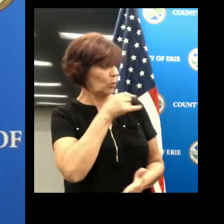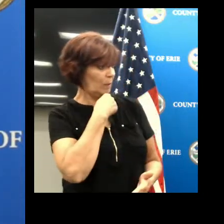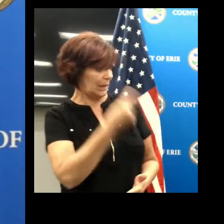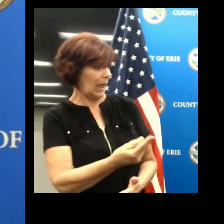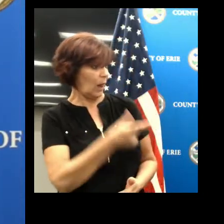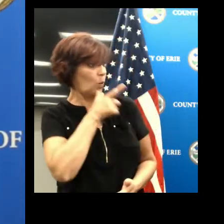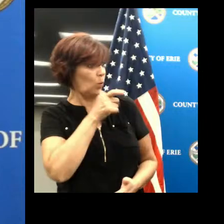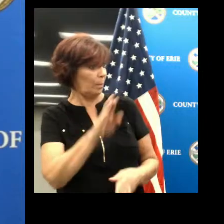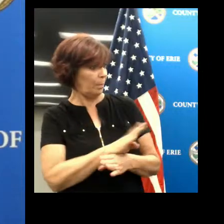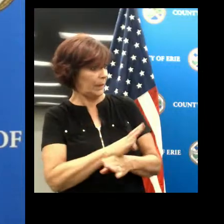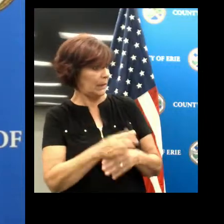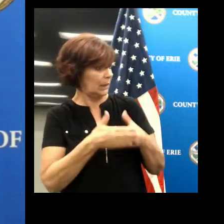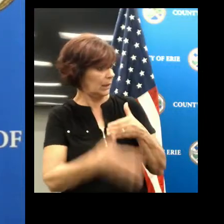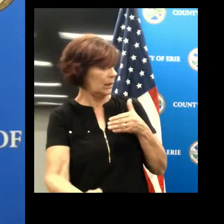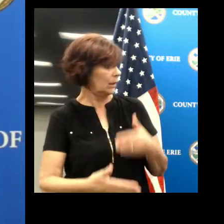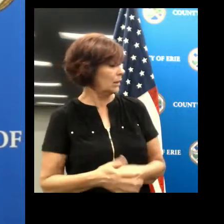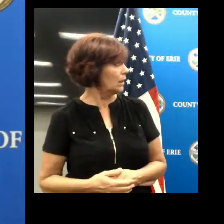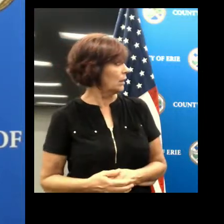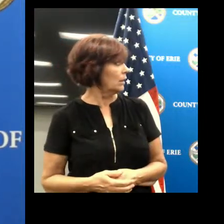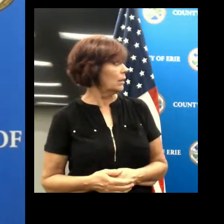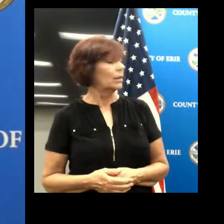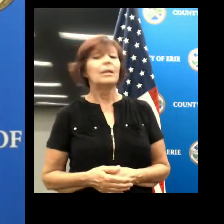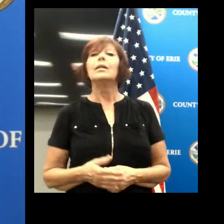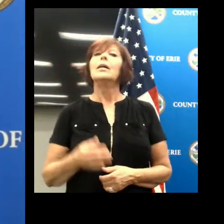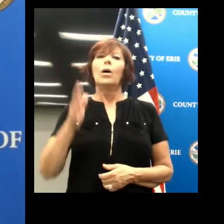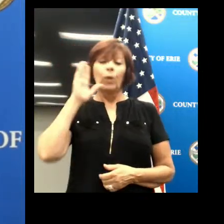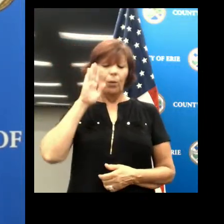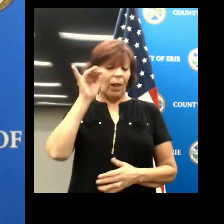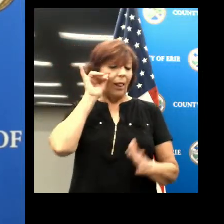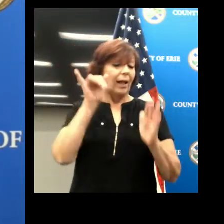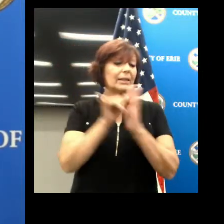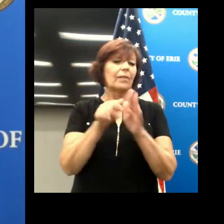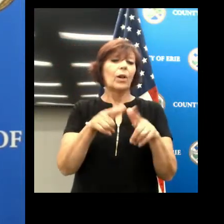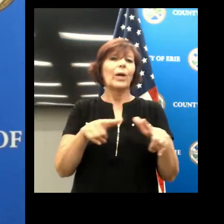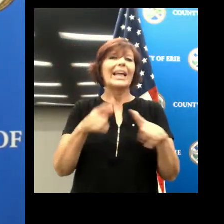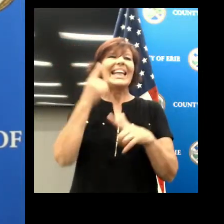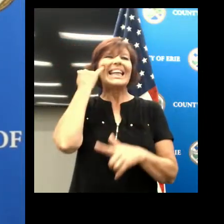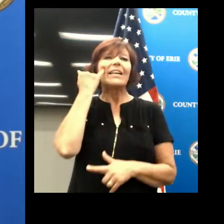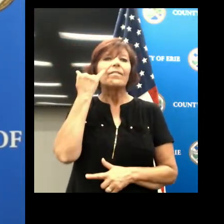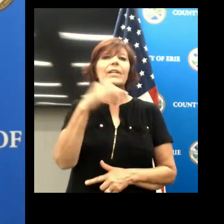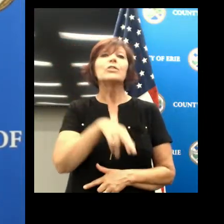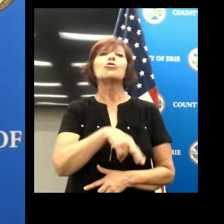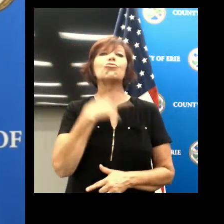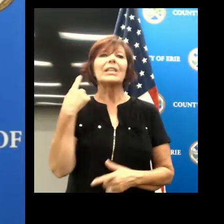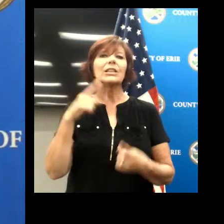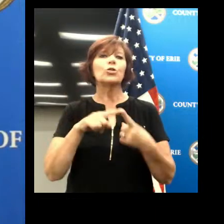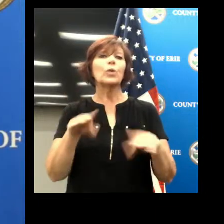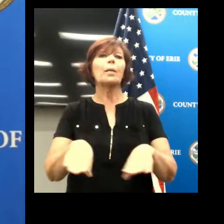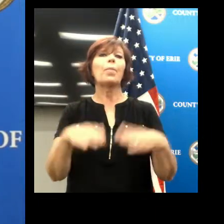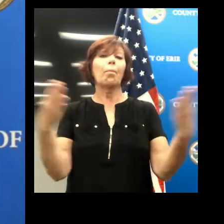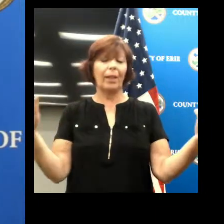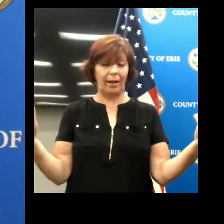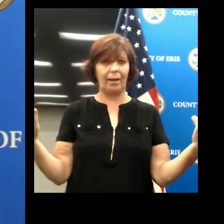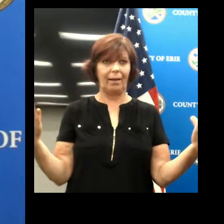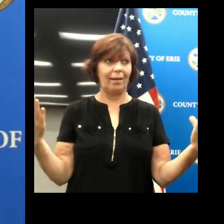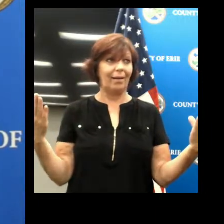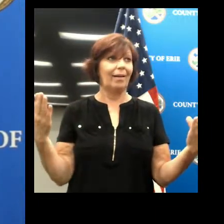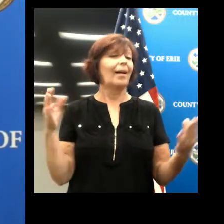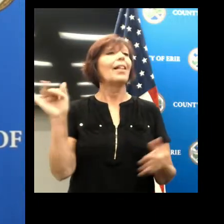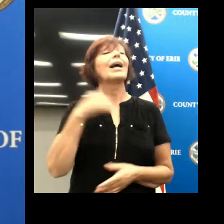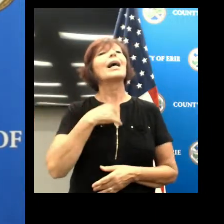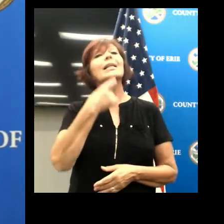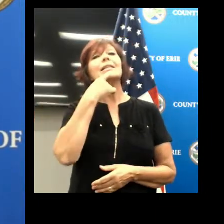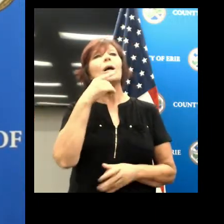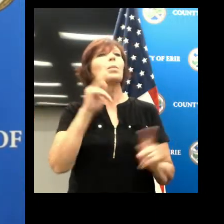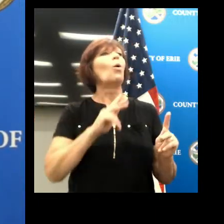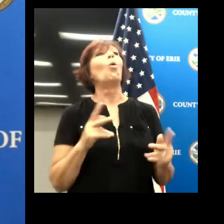identifying businesses going forward or locations? We'll be identifying locations if it's a risk to the general public. I mean, as I've said before, people are